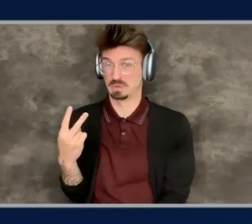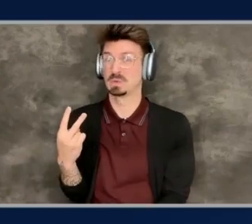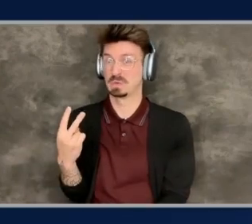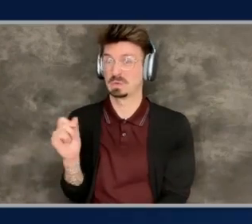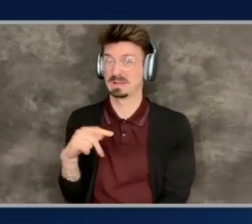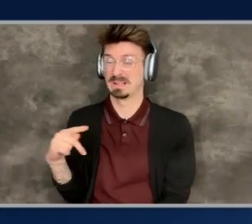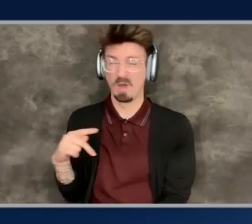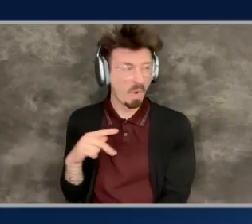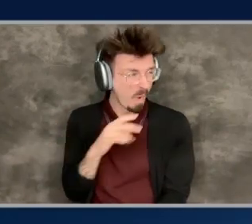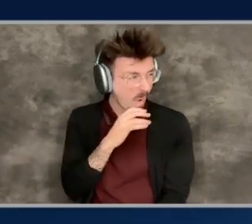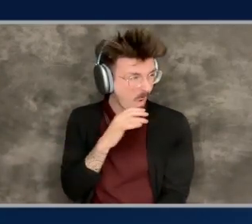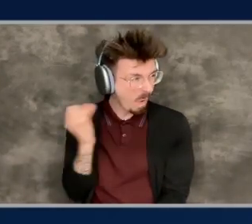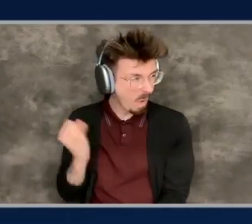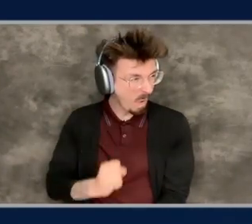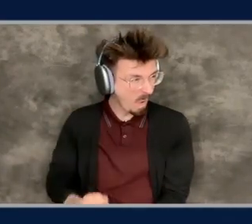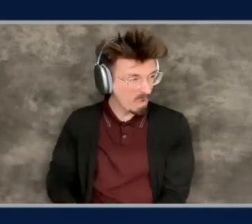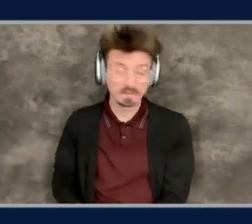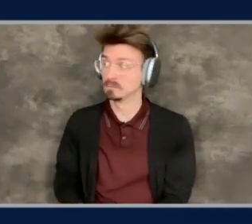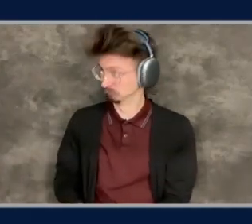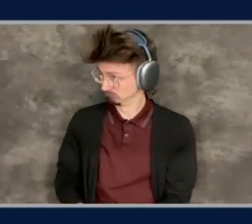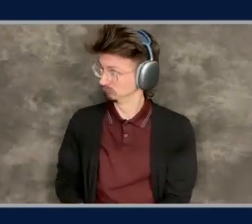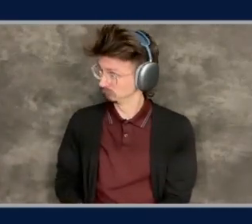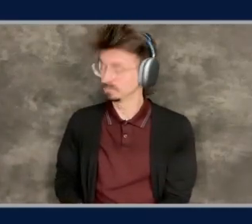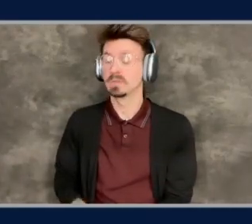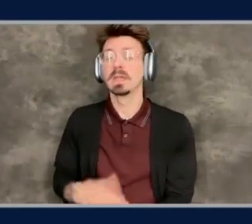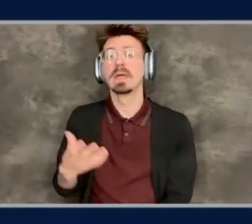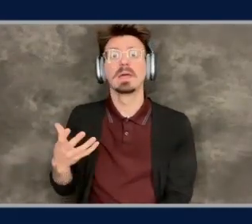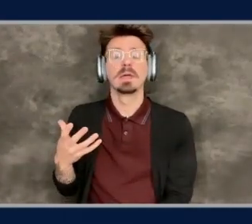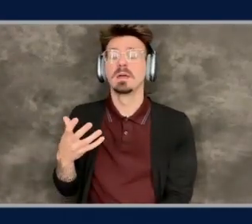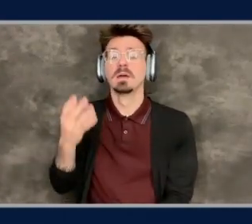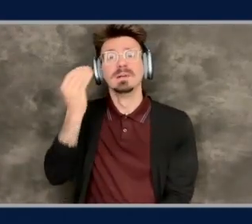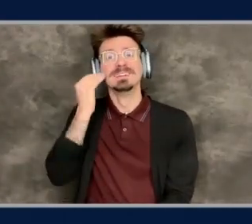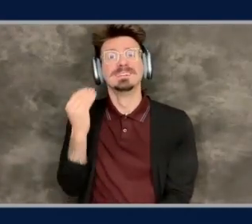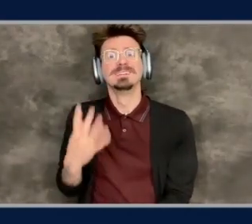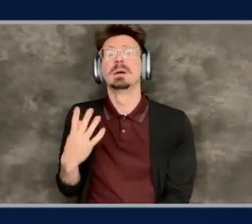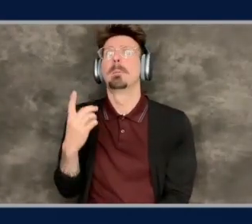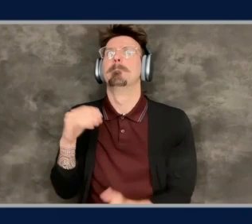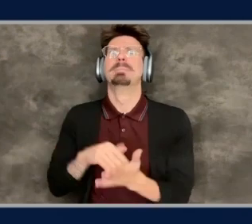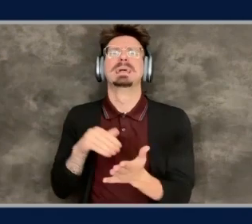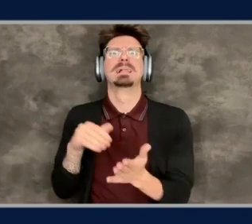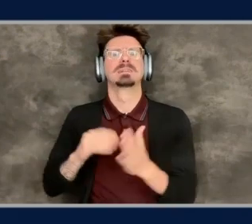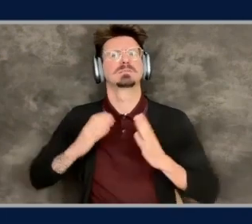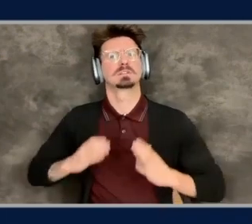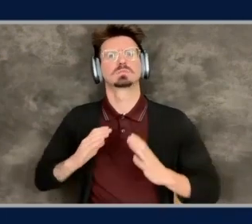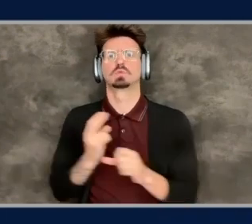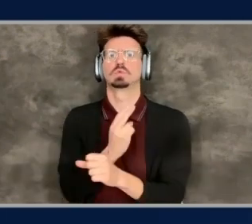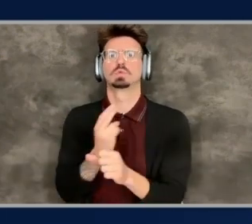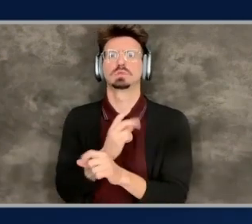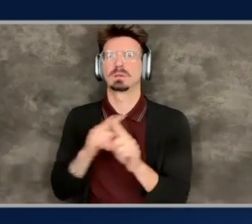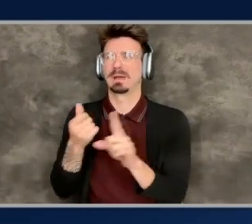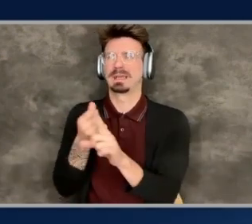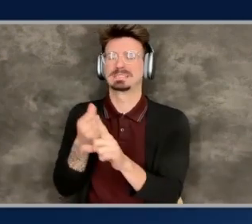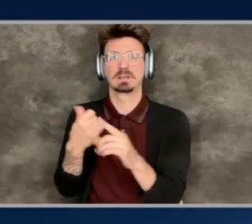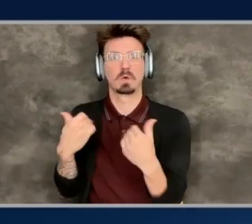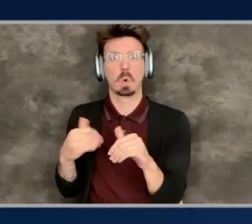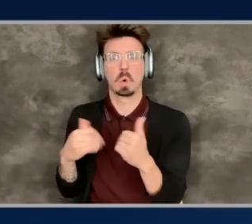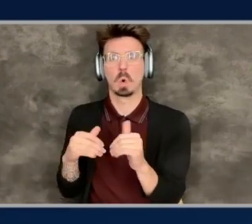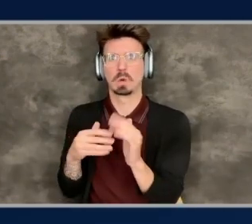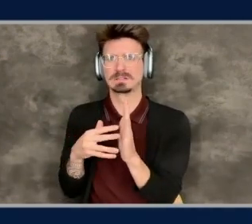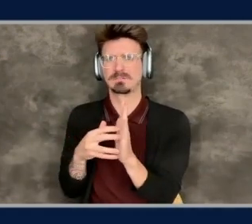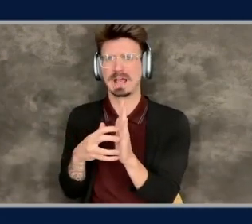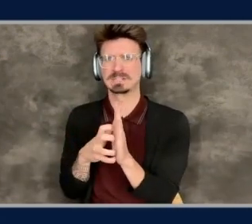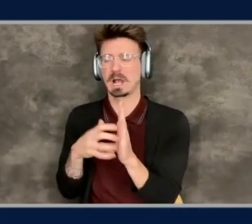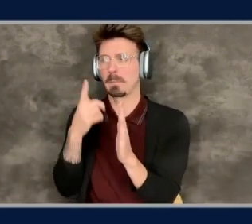old. And here's the thing, millions of customers are using it. It's a fragile artifact because nobody knew the libraries, how